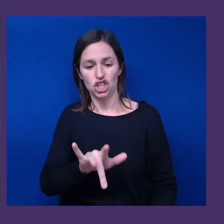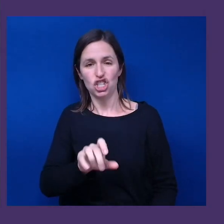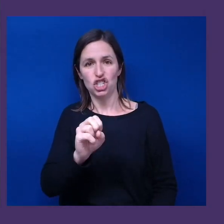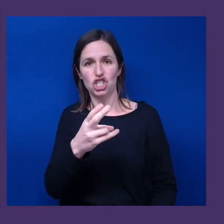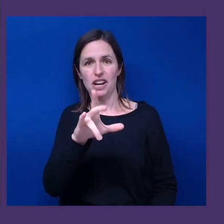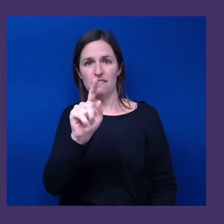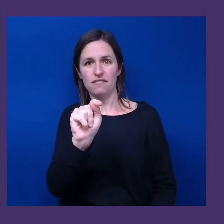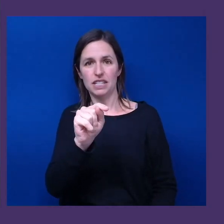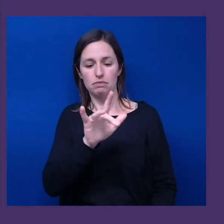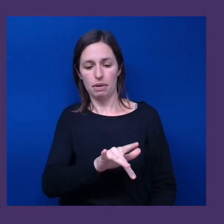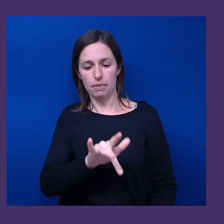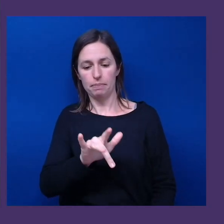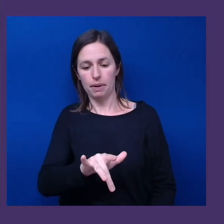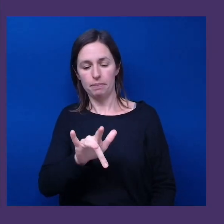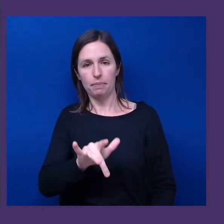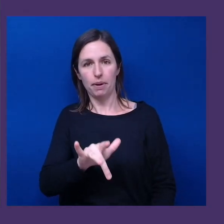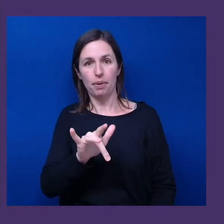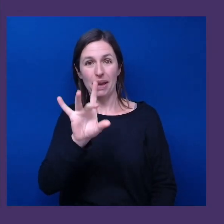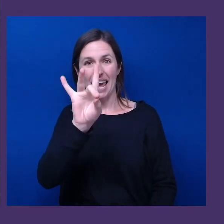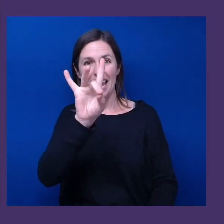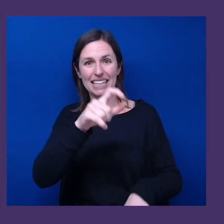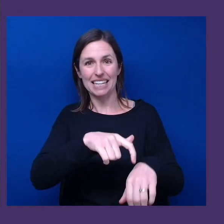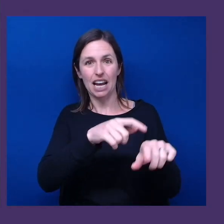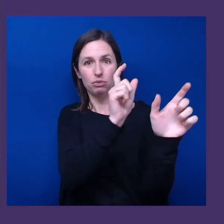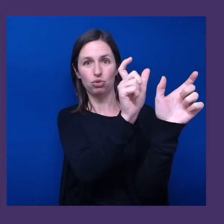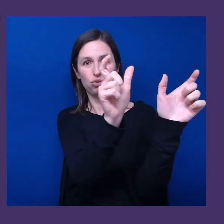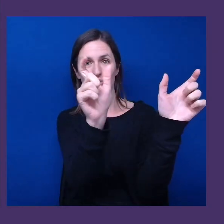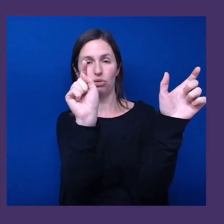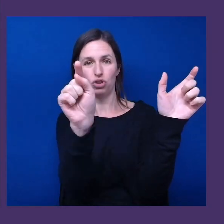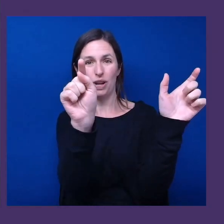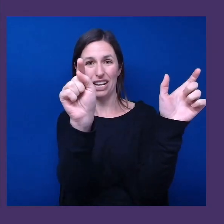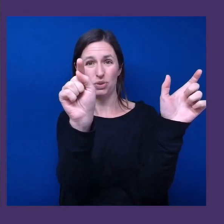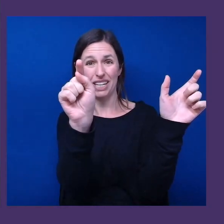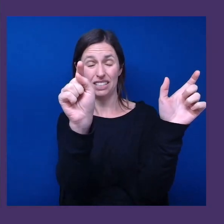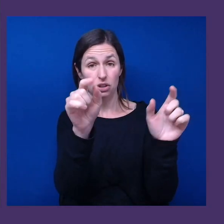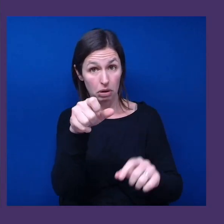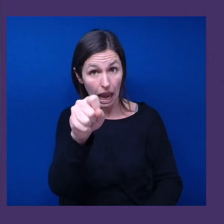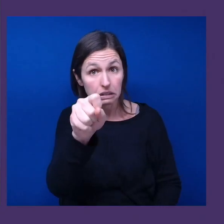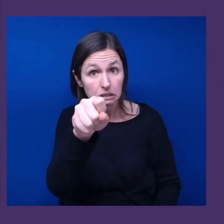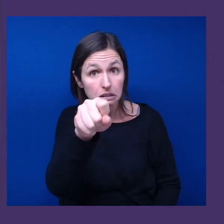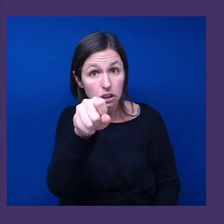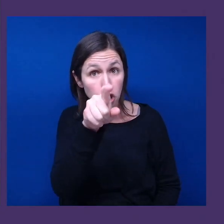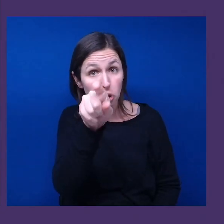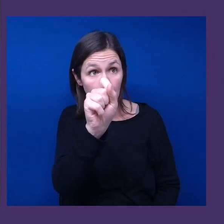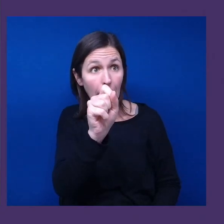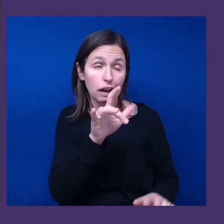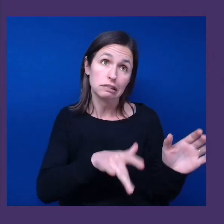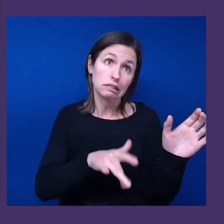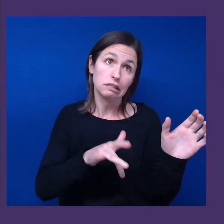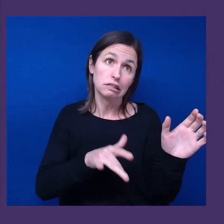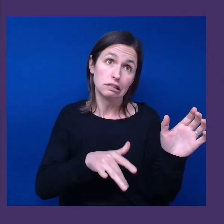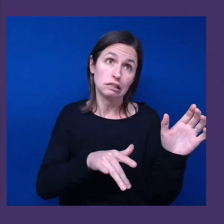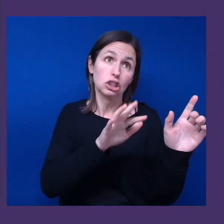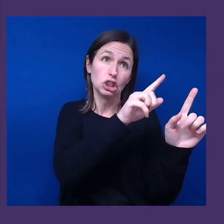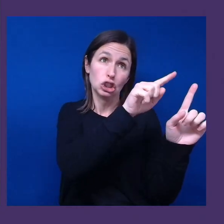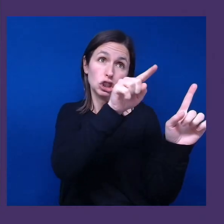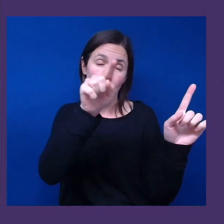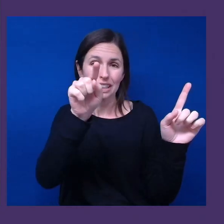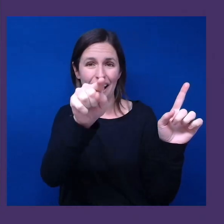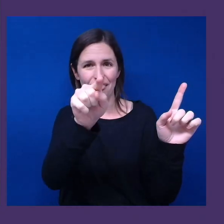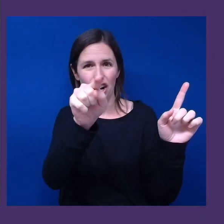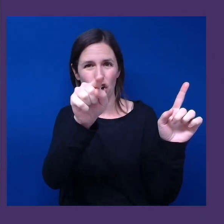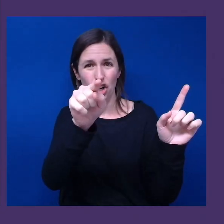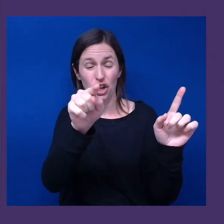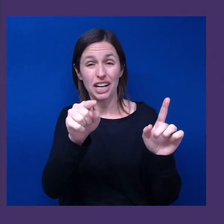it, and you can, especially for keyboard users, not just screen